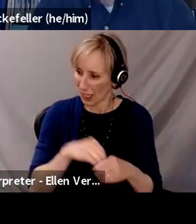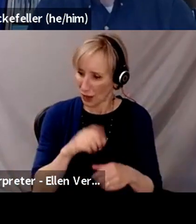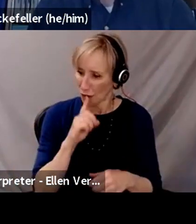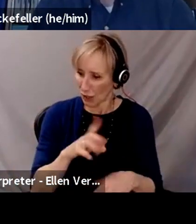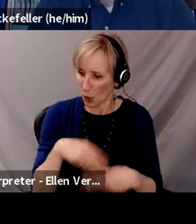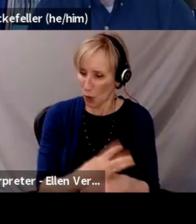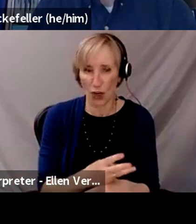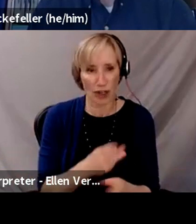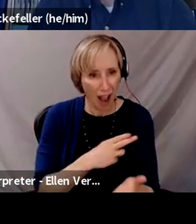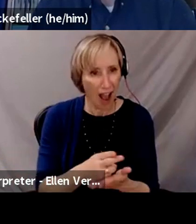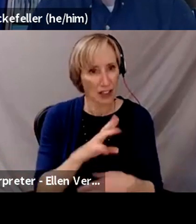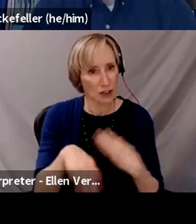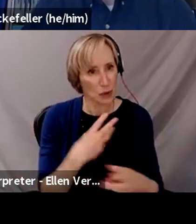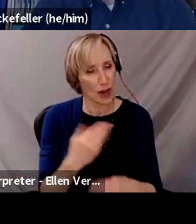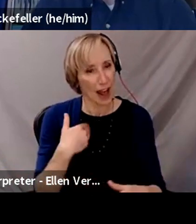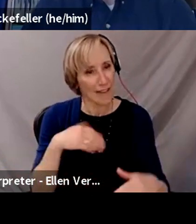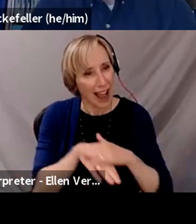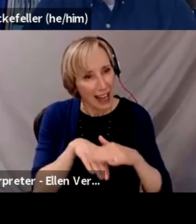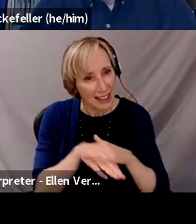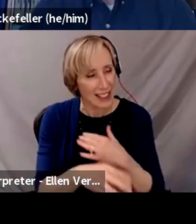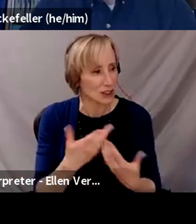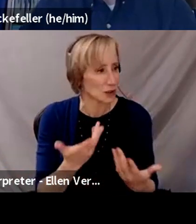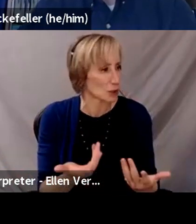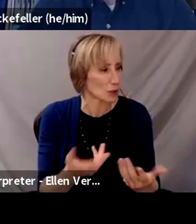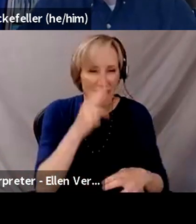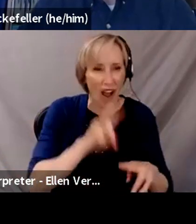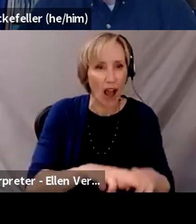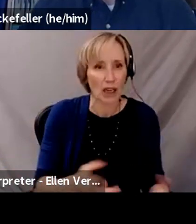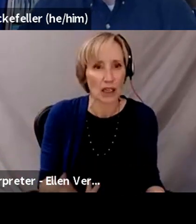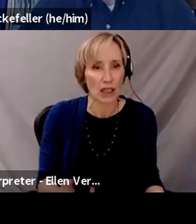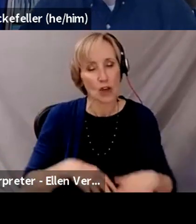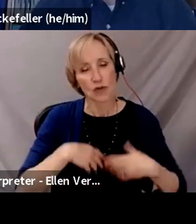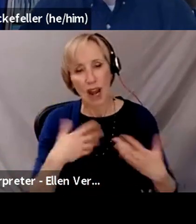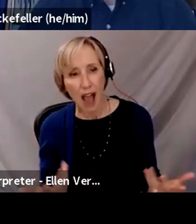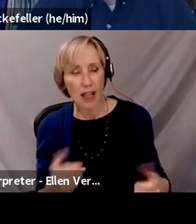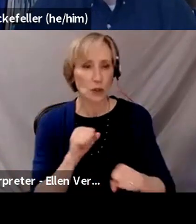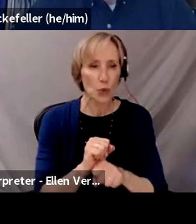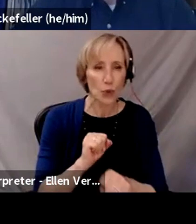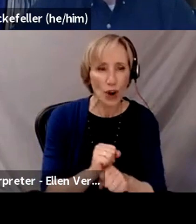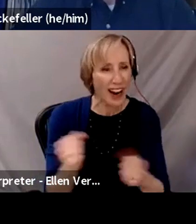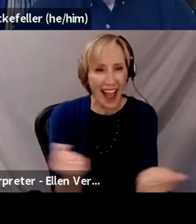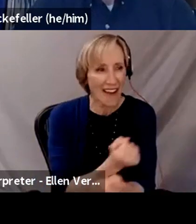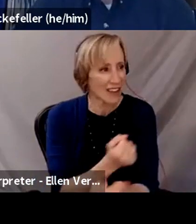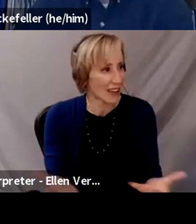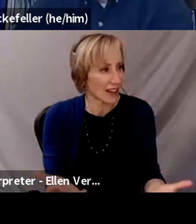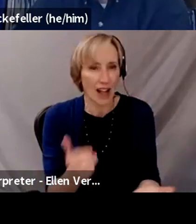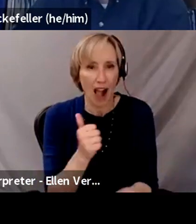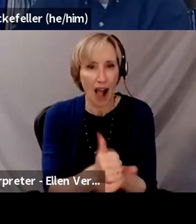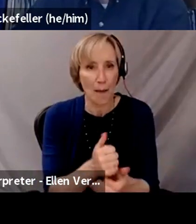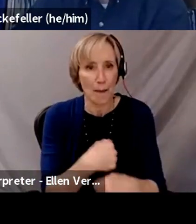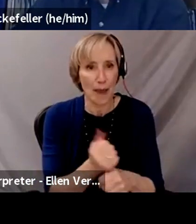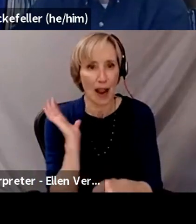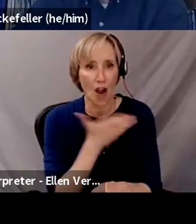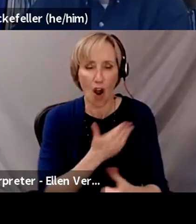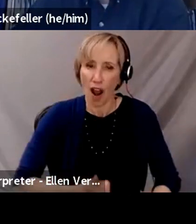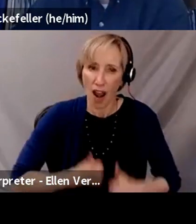and have access to relaxation, to fun, to, work, things that, help make people's lives what they are. And I